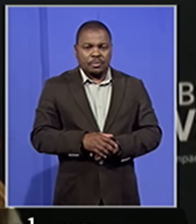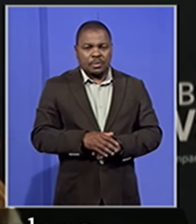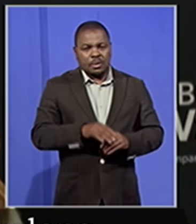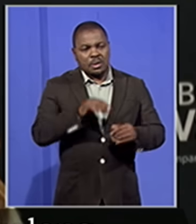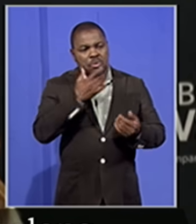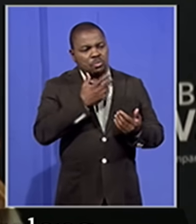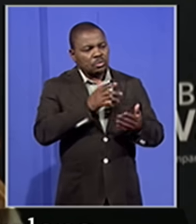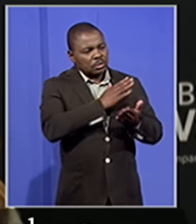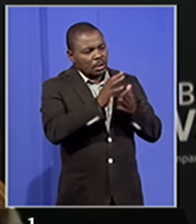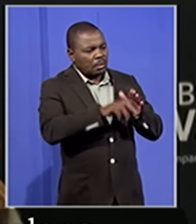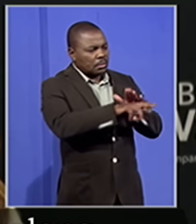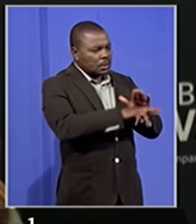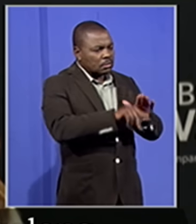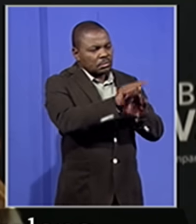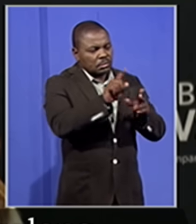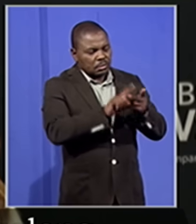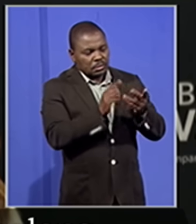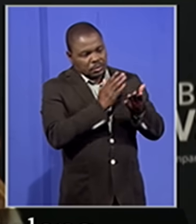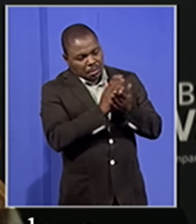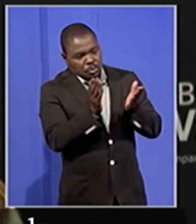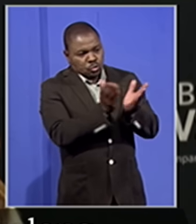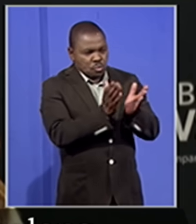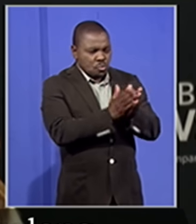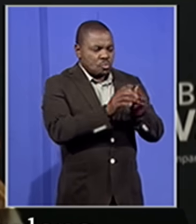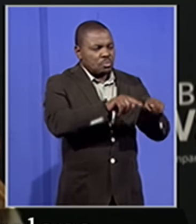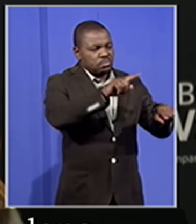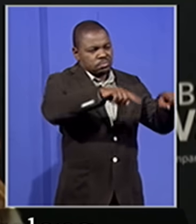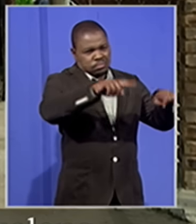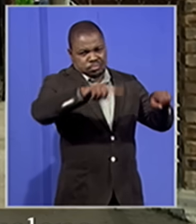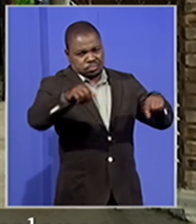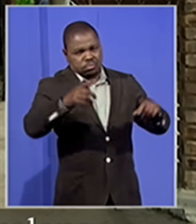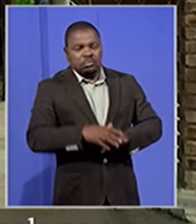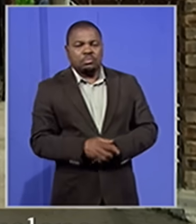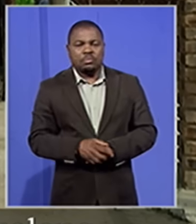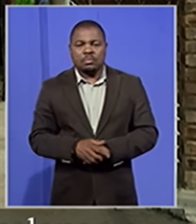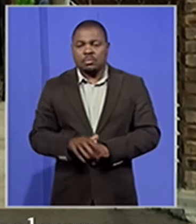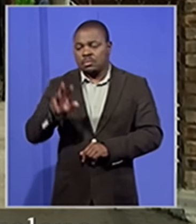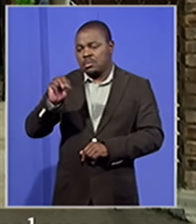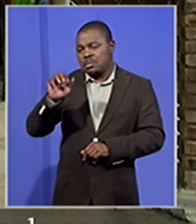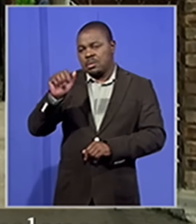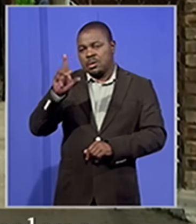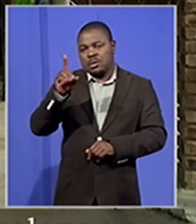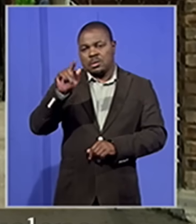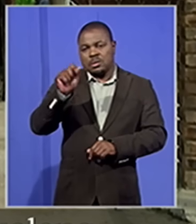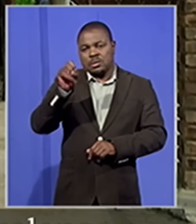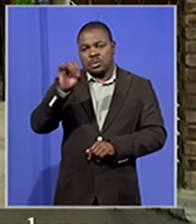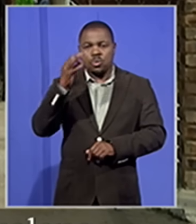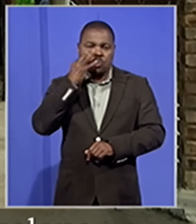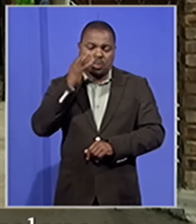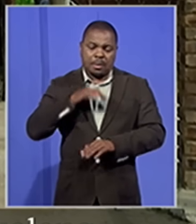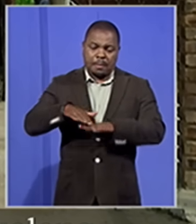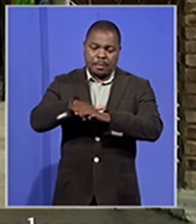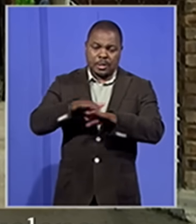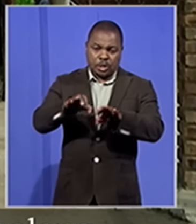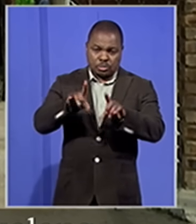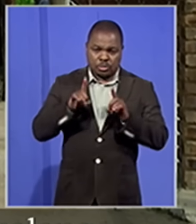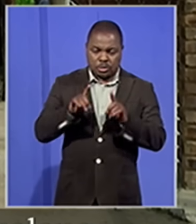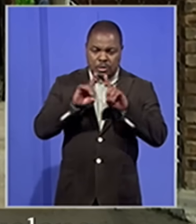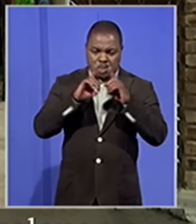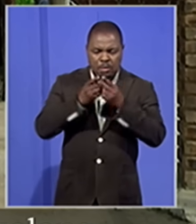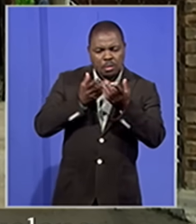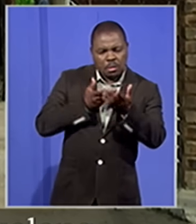dikgaolo go le ka dikolo tse ba di rutwang. Maditsi a re ba tshwere dipuisano le lefapha la thuto ya motheo ka ga morero